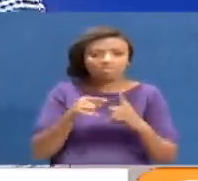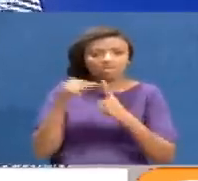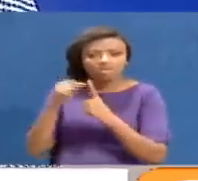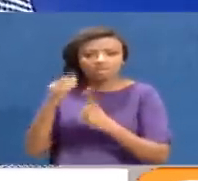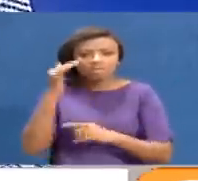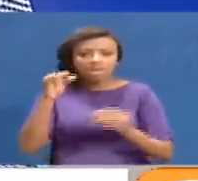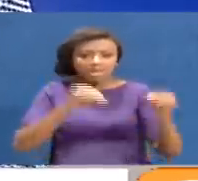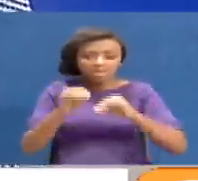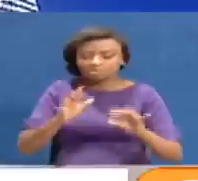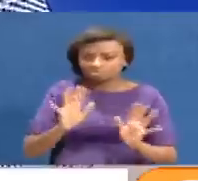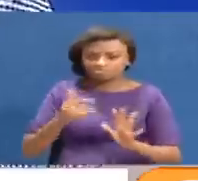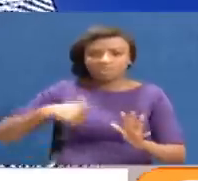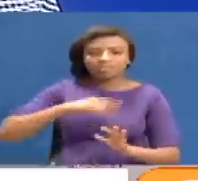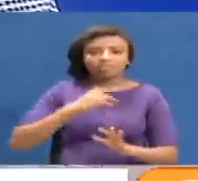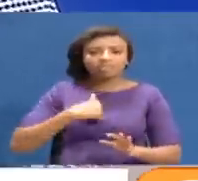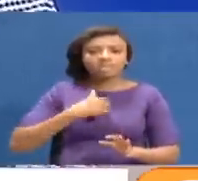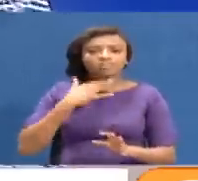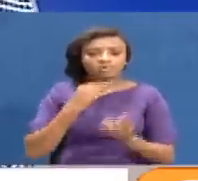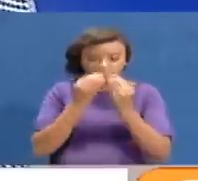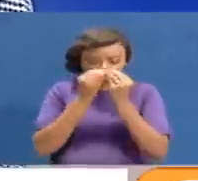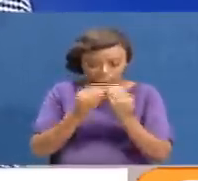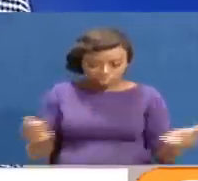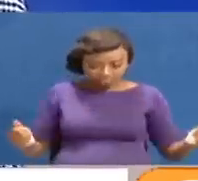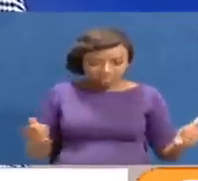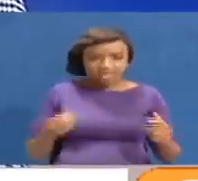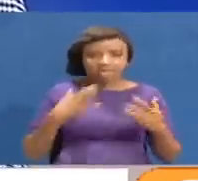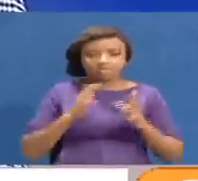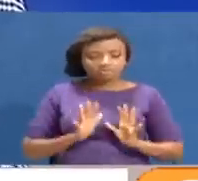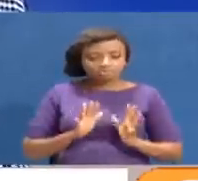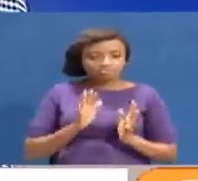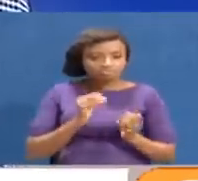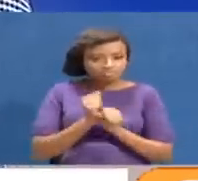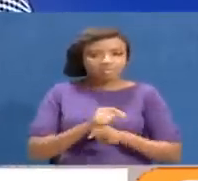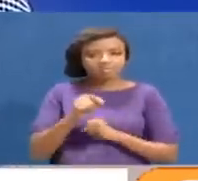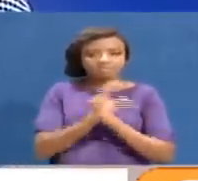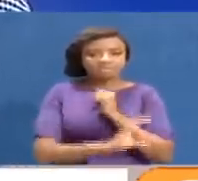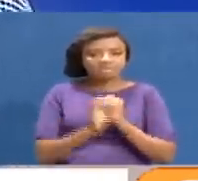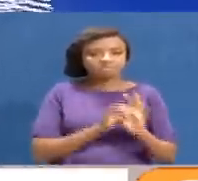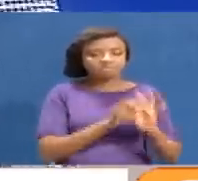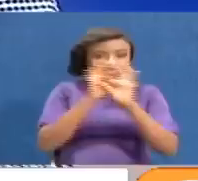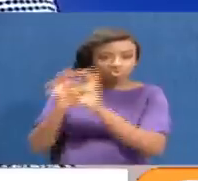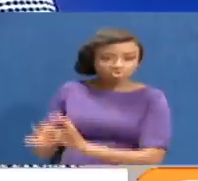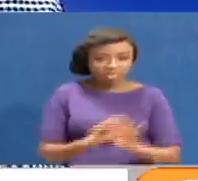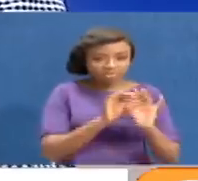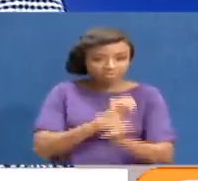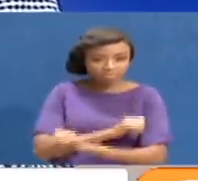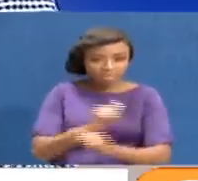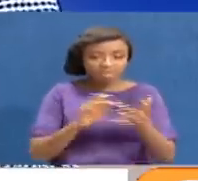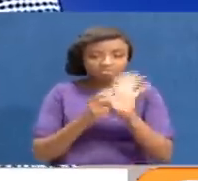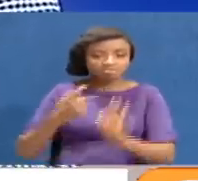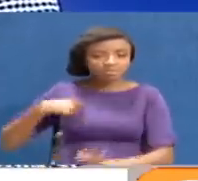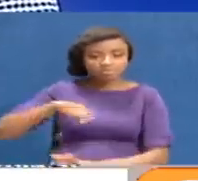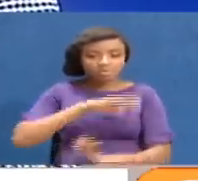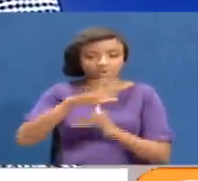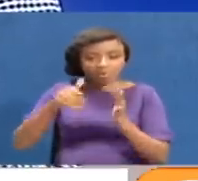want to leave a united country. I want to sort out the youth issues. Now, we, all of us being members